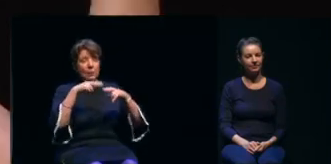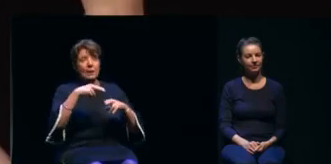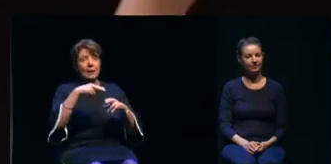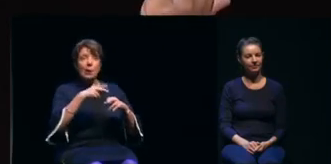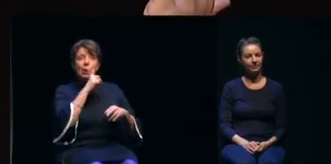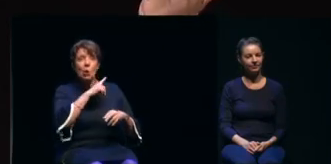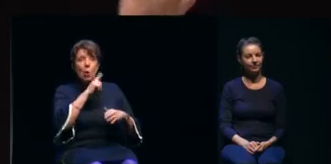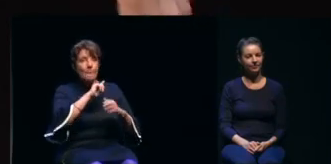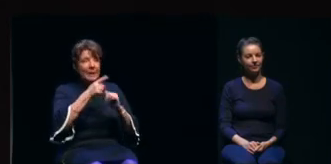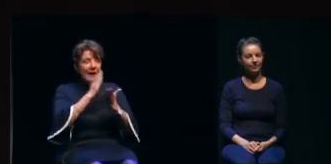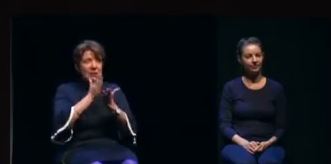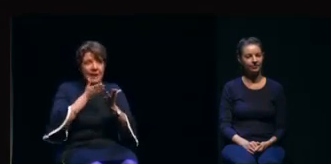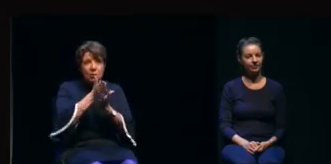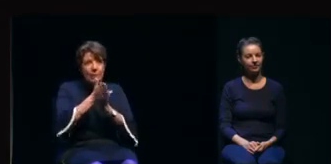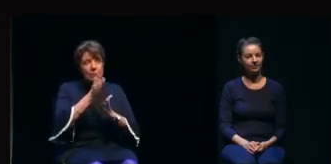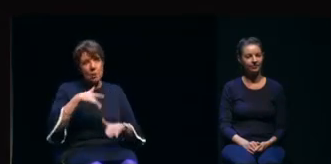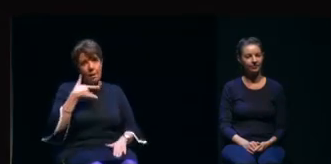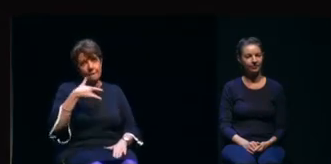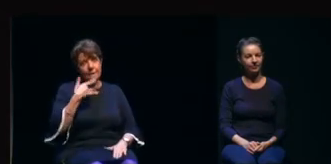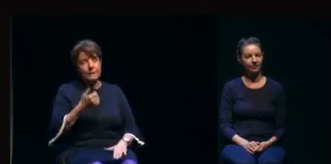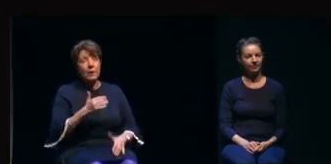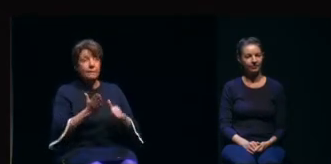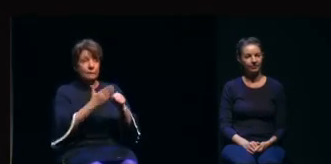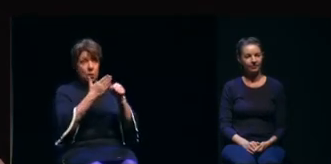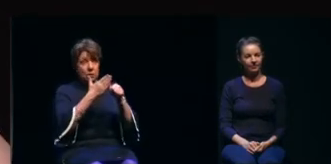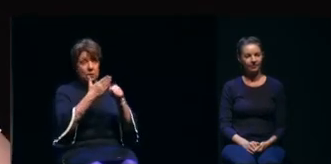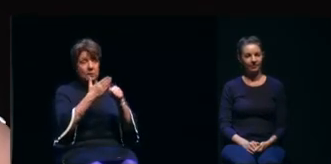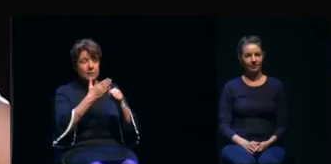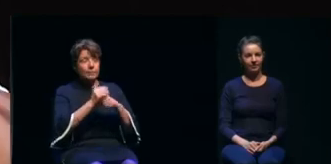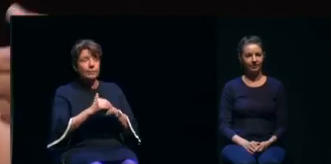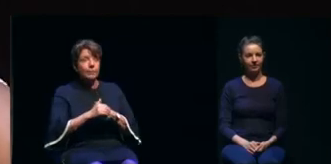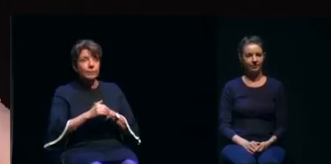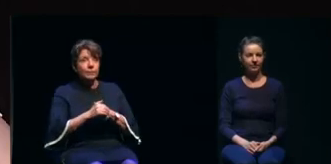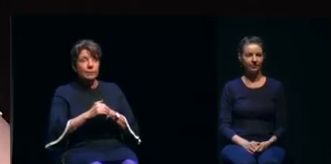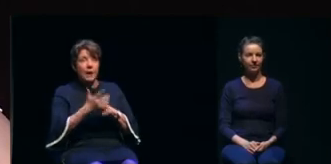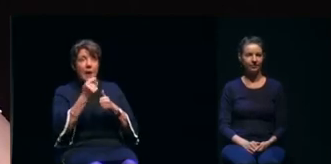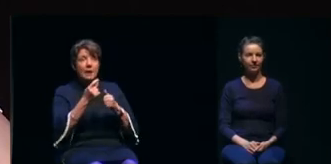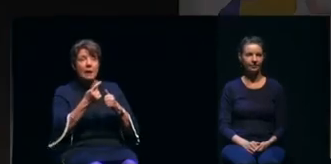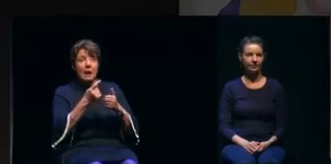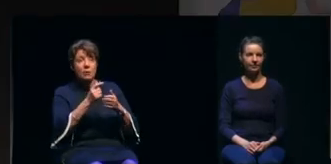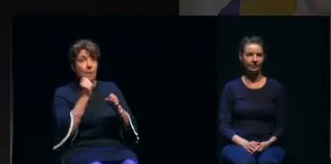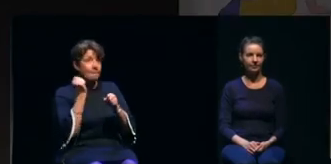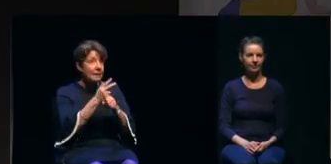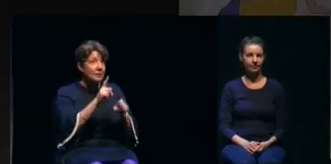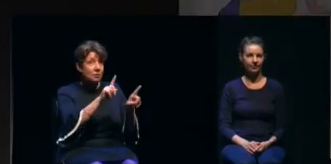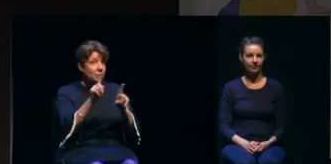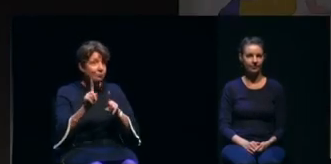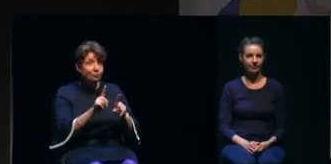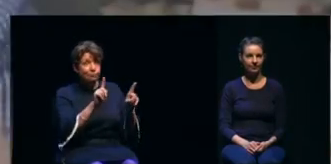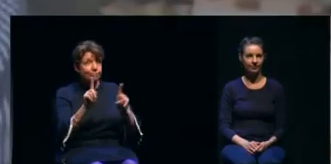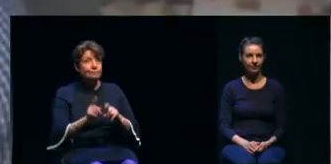and completely disrupts your life. First of all, where are you on the other side of that, do you